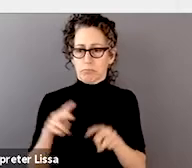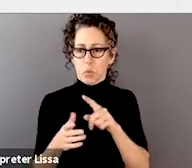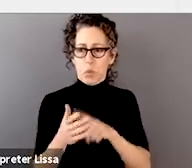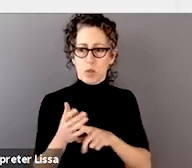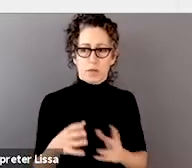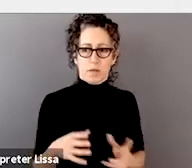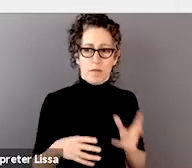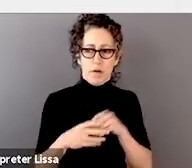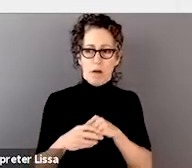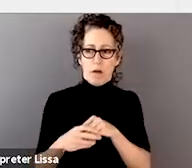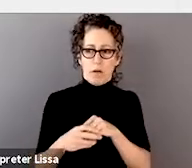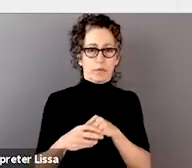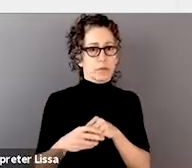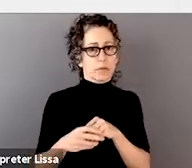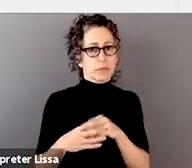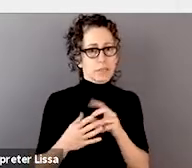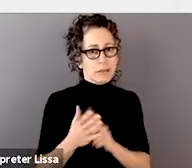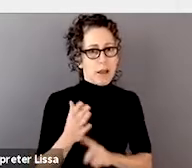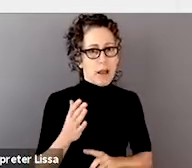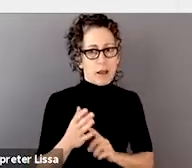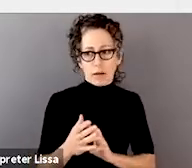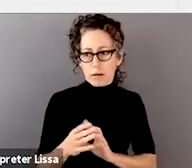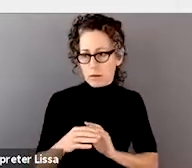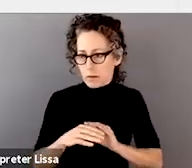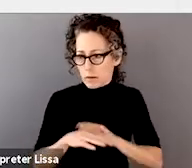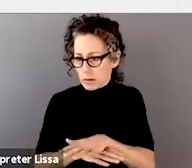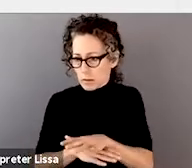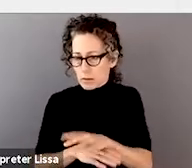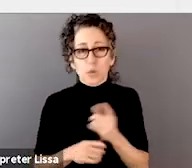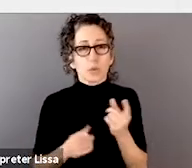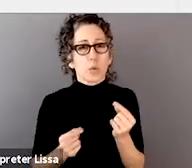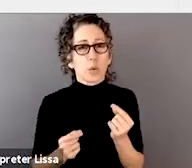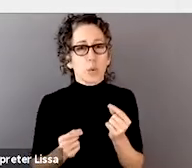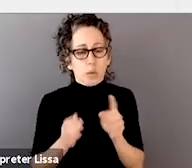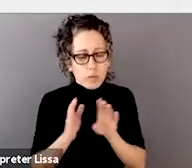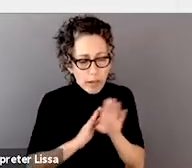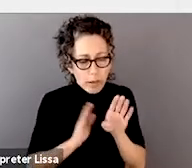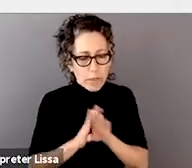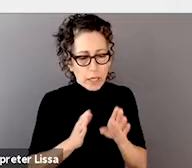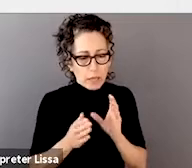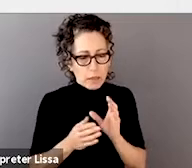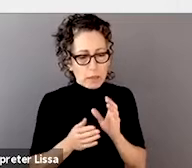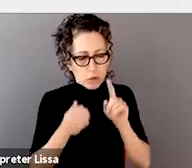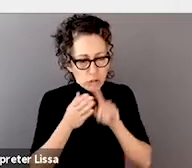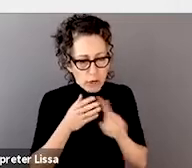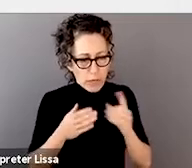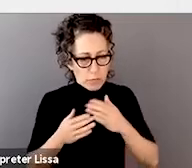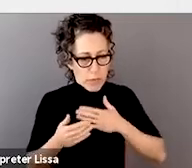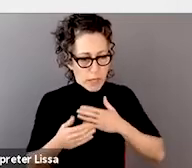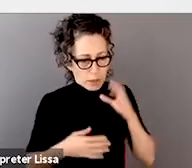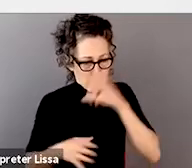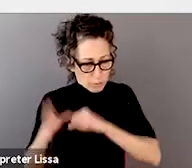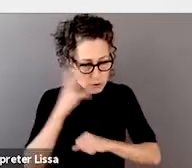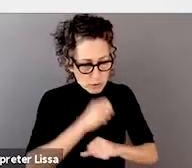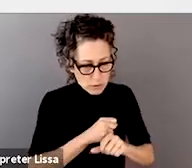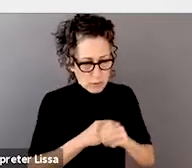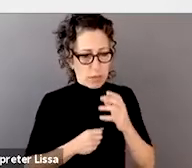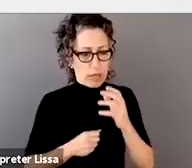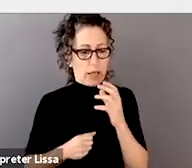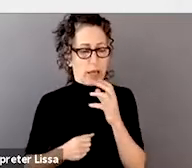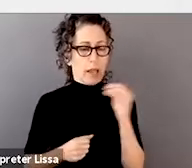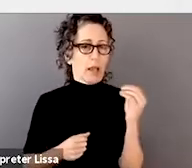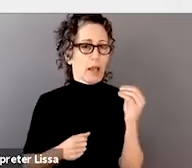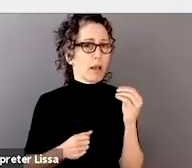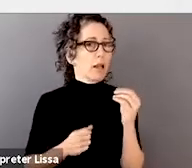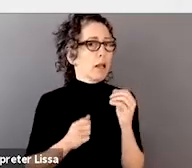How representative is your data sets? Checking your assumptions. What are some of the assumptions that you're making as